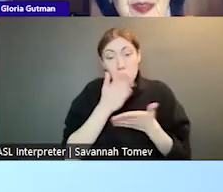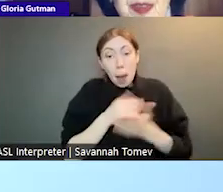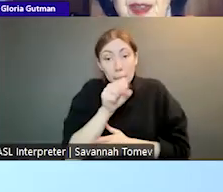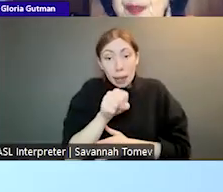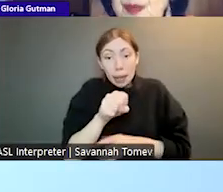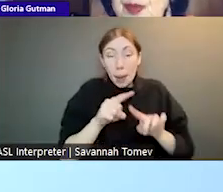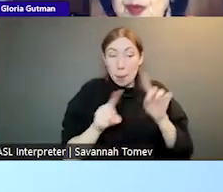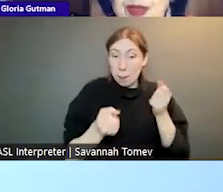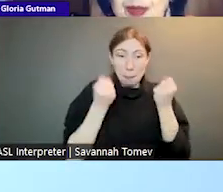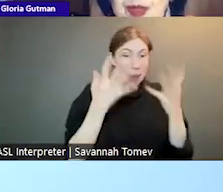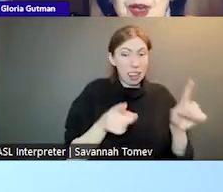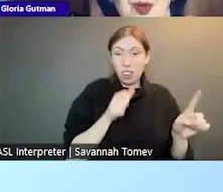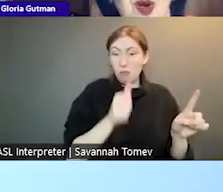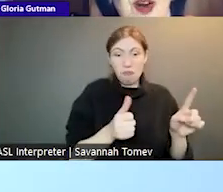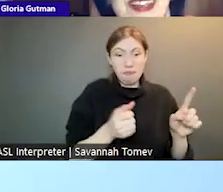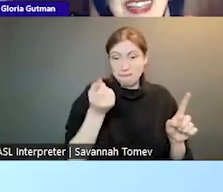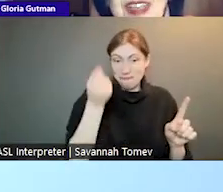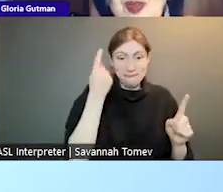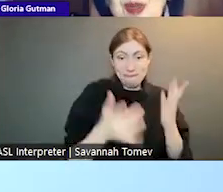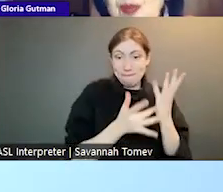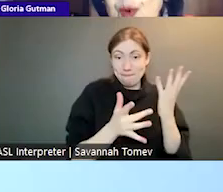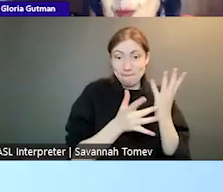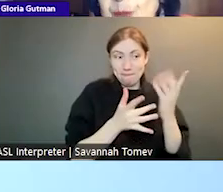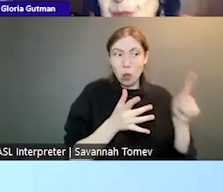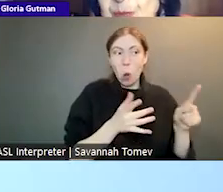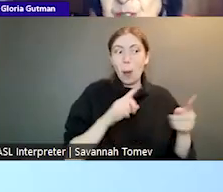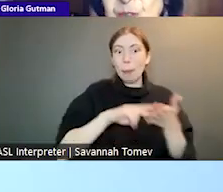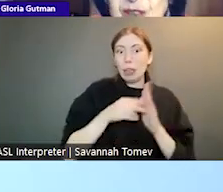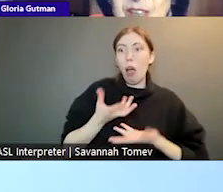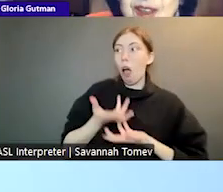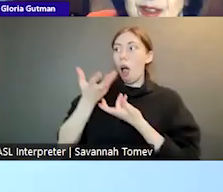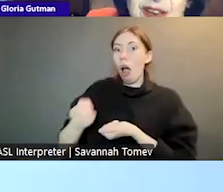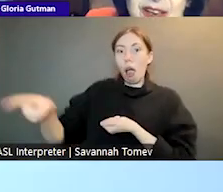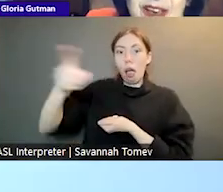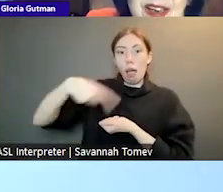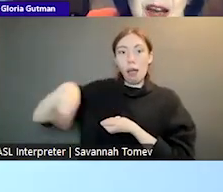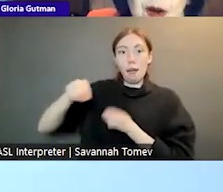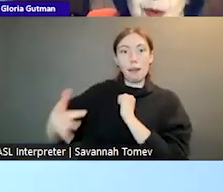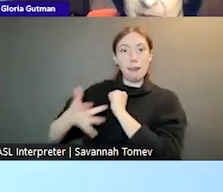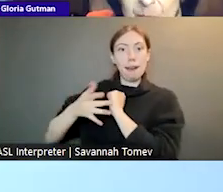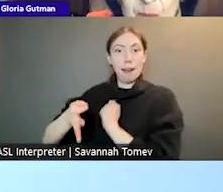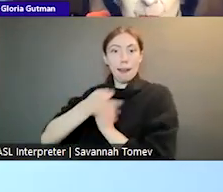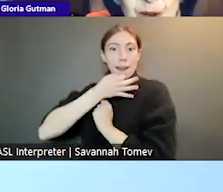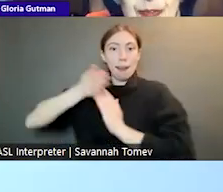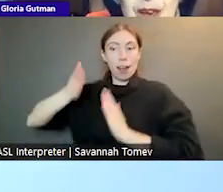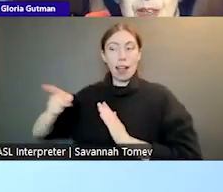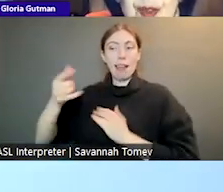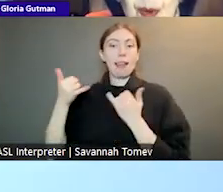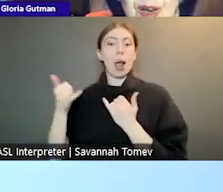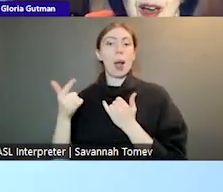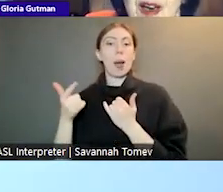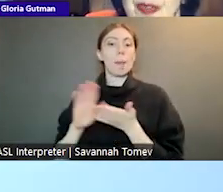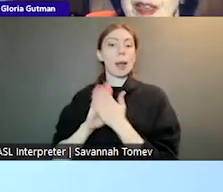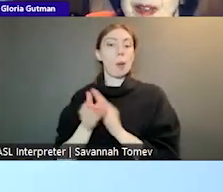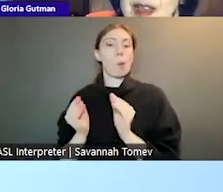by the perpetrators who are getting to be more and more sophisticated in how they rip us off.